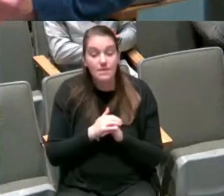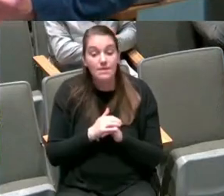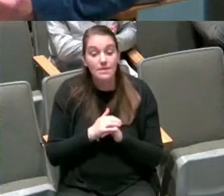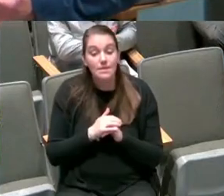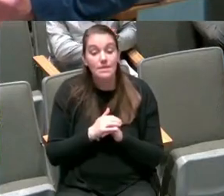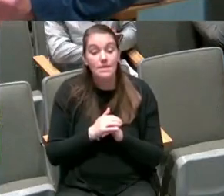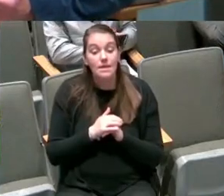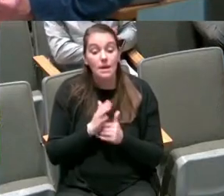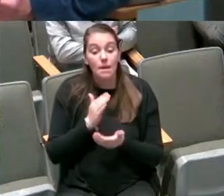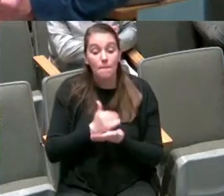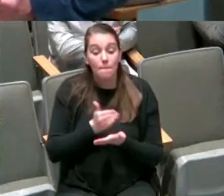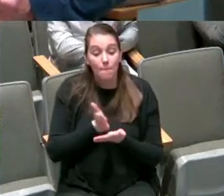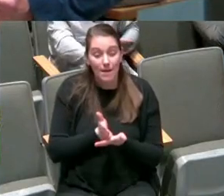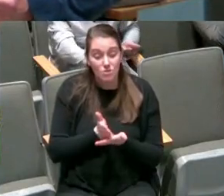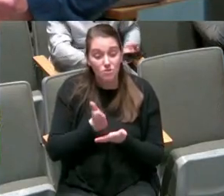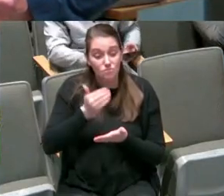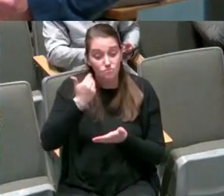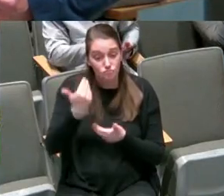budgetary process